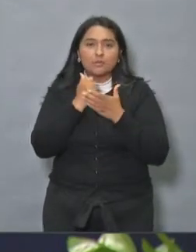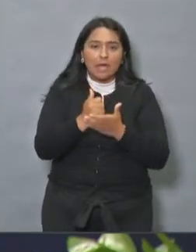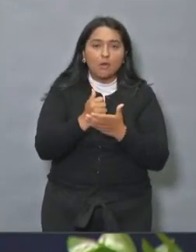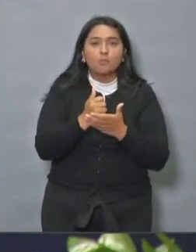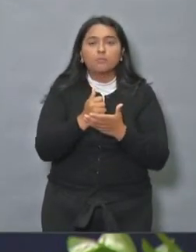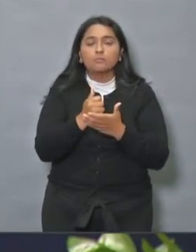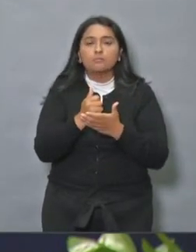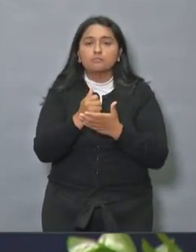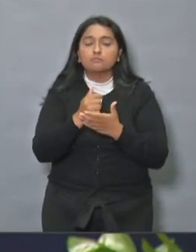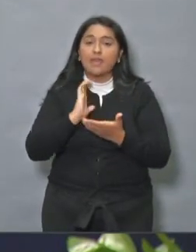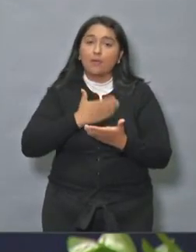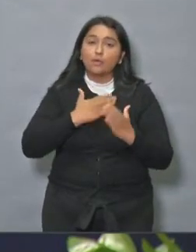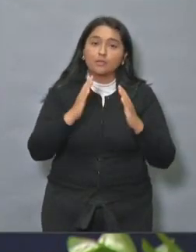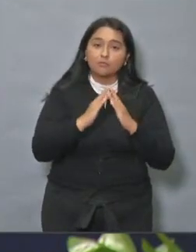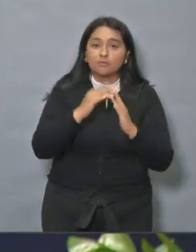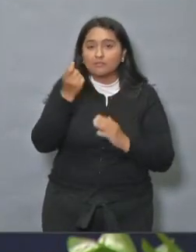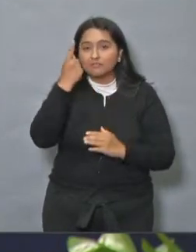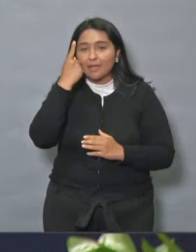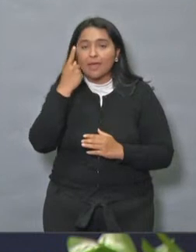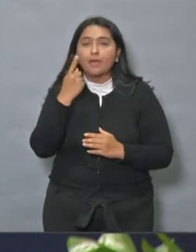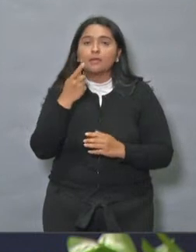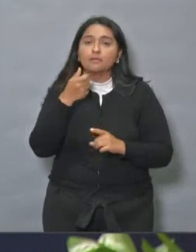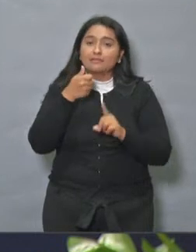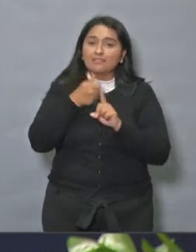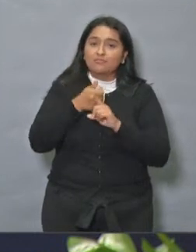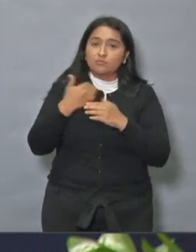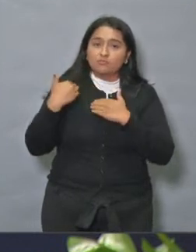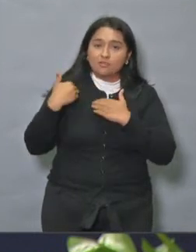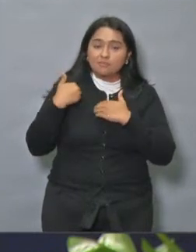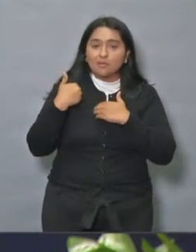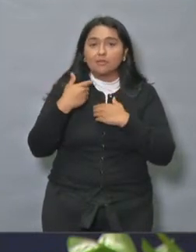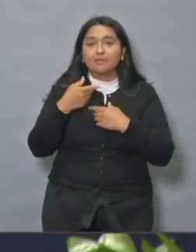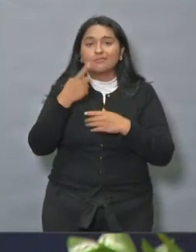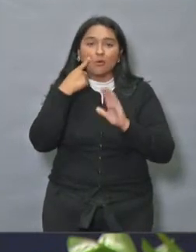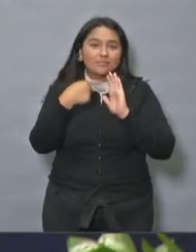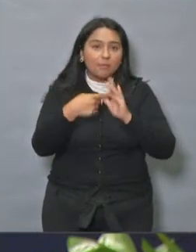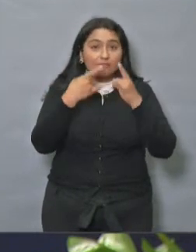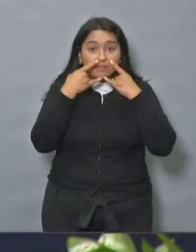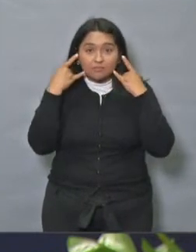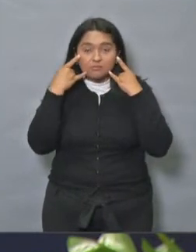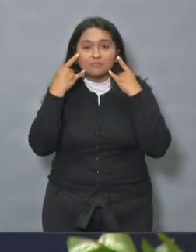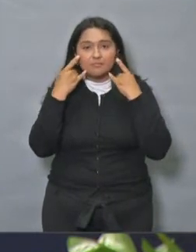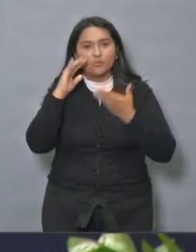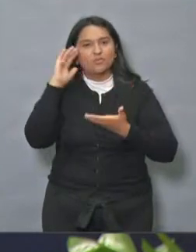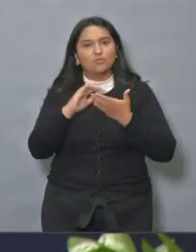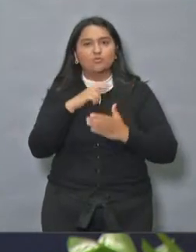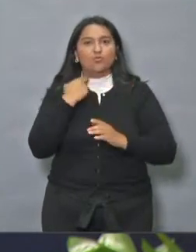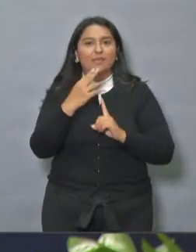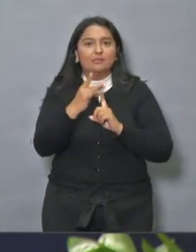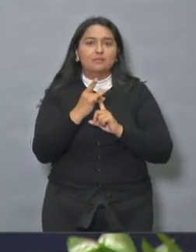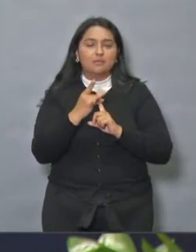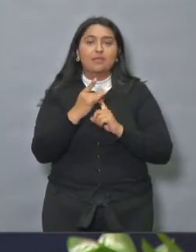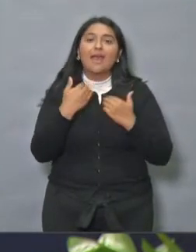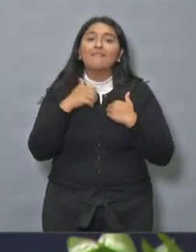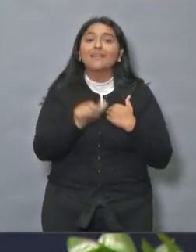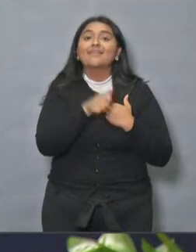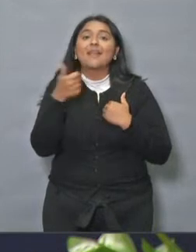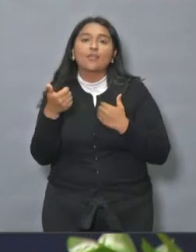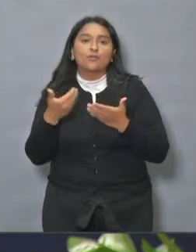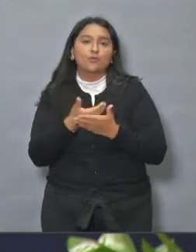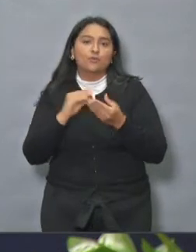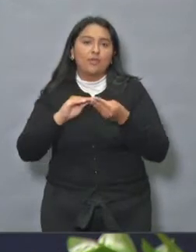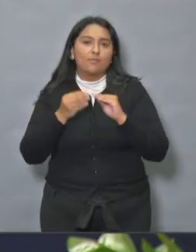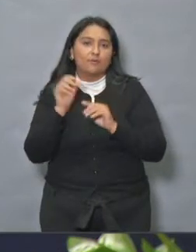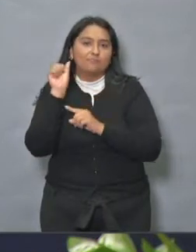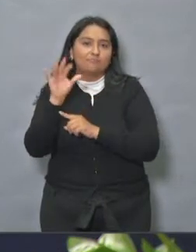the need for individual measures like face coverings to reduce their risk, there's also a new number that I want to share today. This is